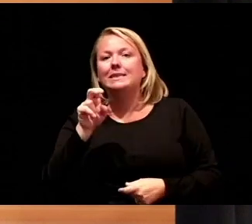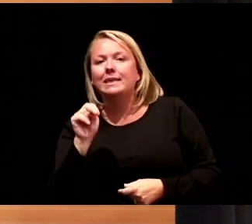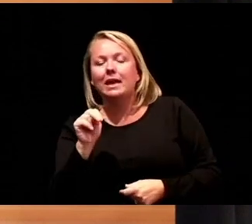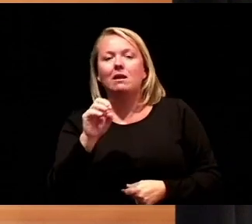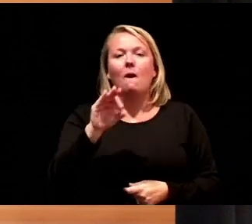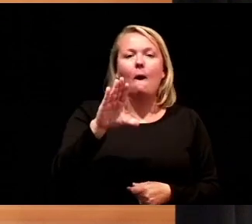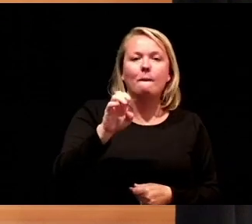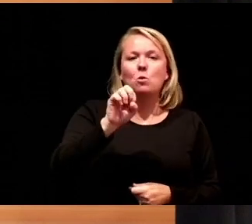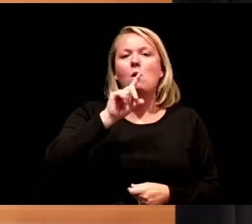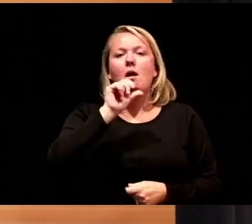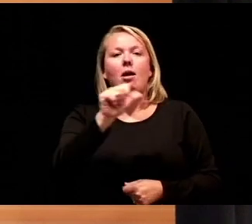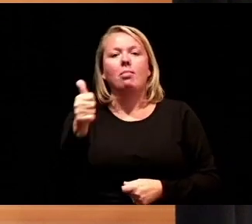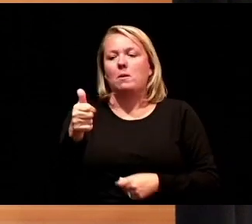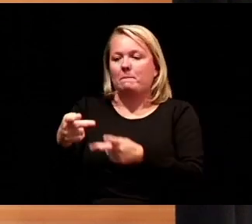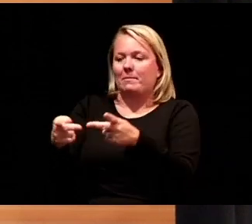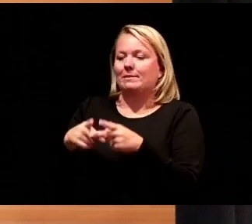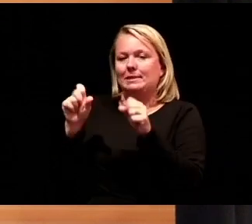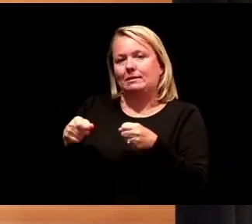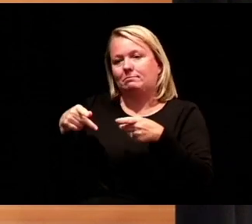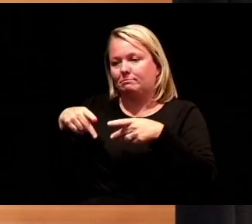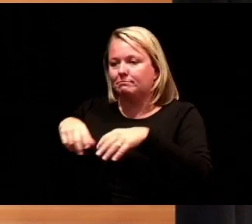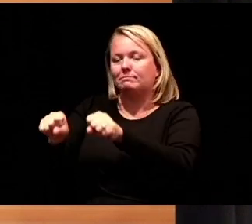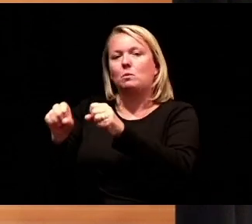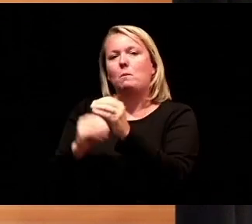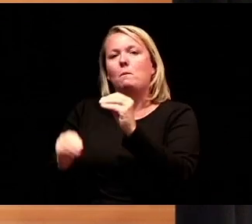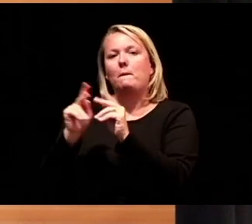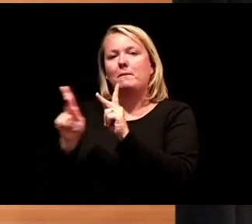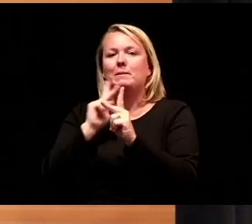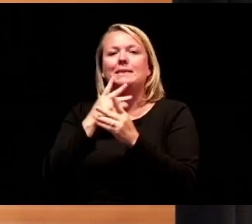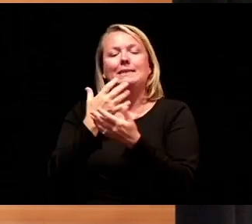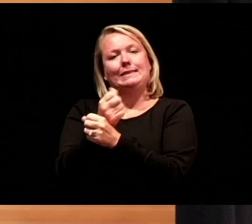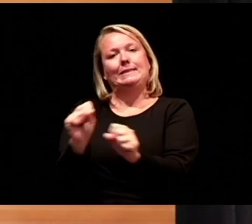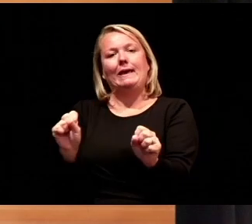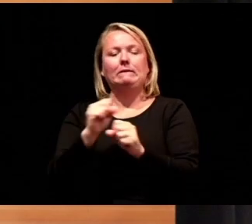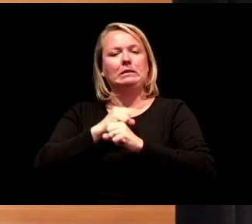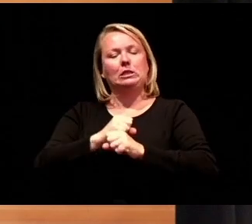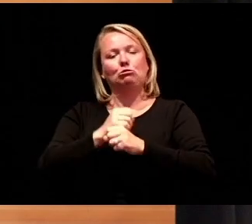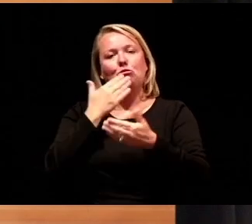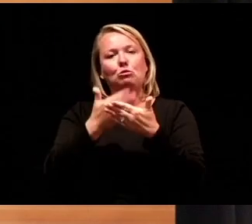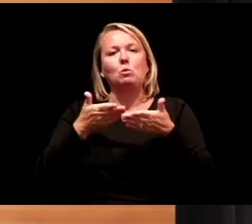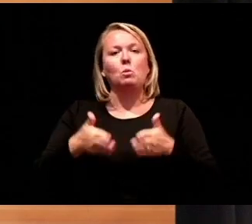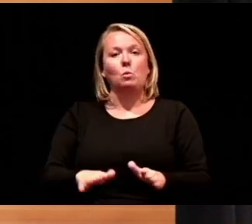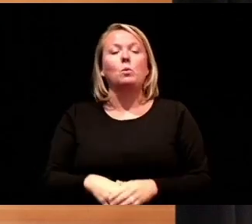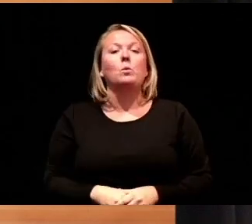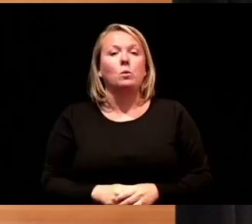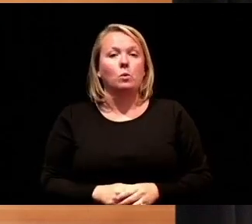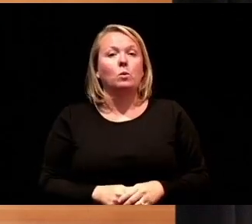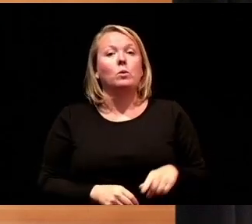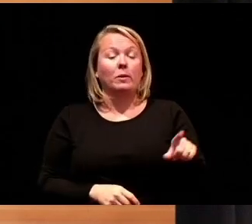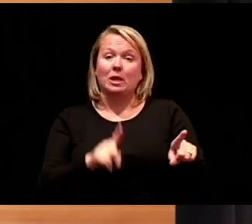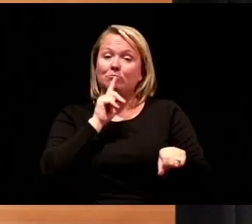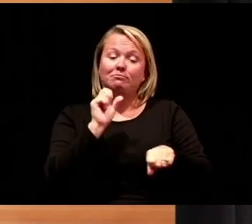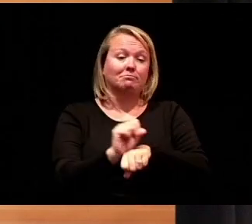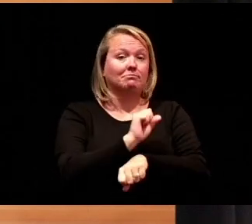that there wasn't a specific client involved. And then another one where there was actually a family impacted, and they were the ones who reached out to us and said something doesn't seem